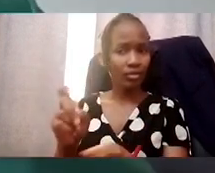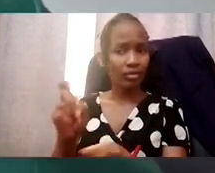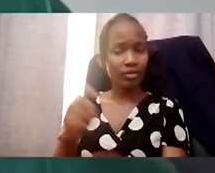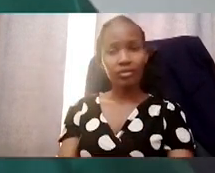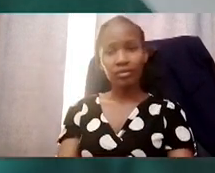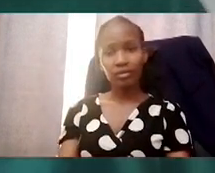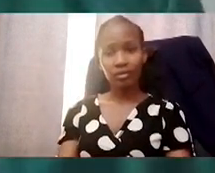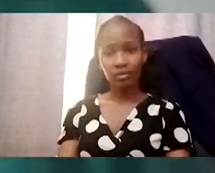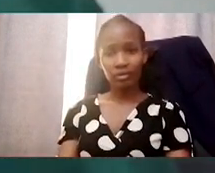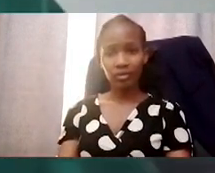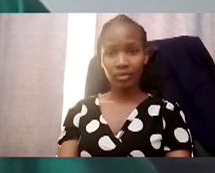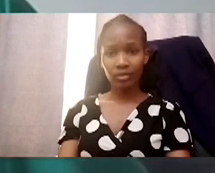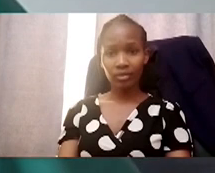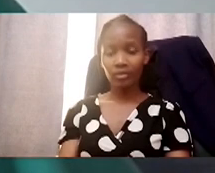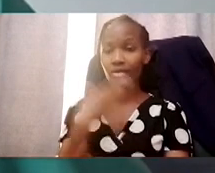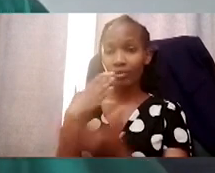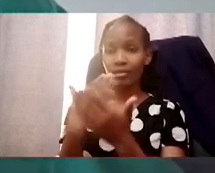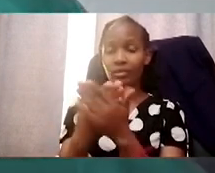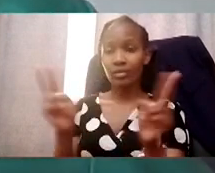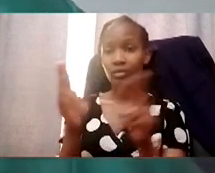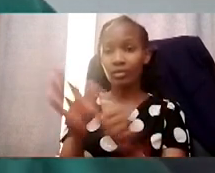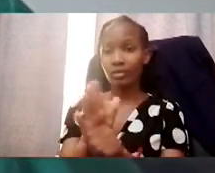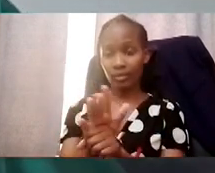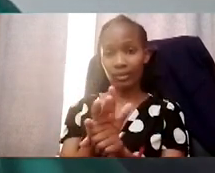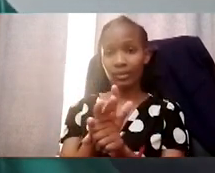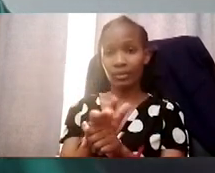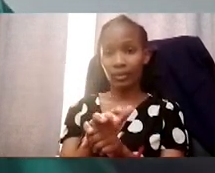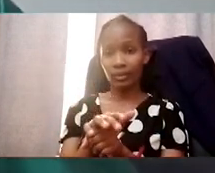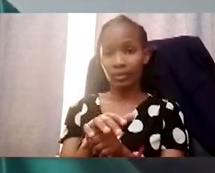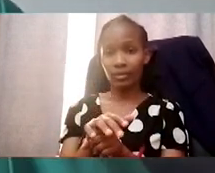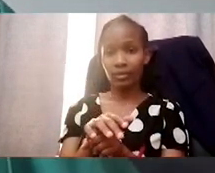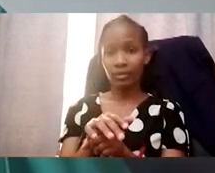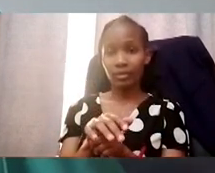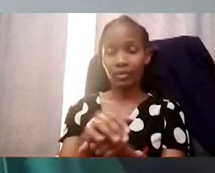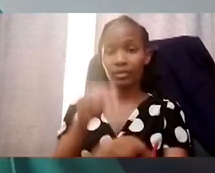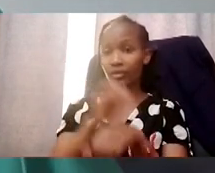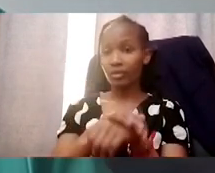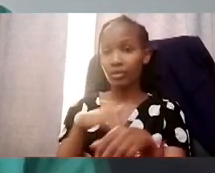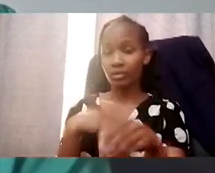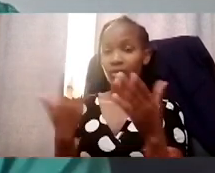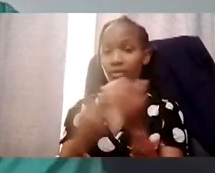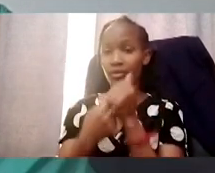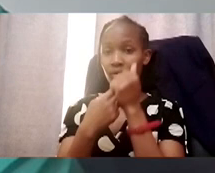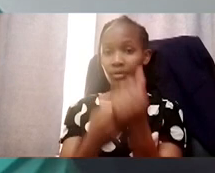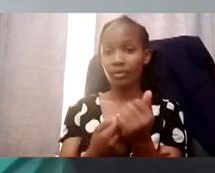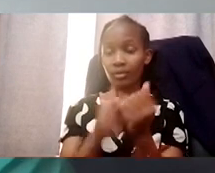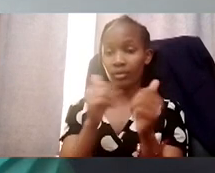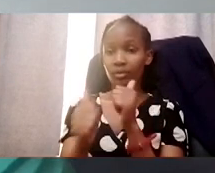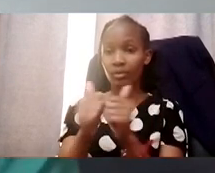Absolutely, Chris. Thank you very much. And we've got our partner, Film Aid International, which handles